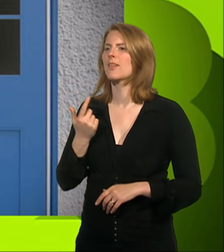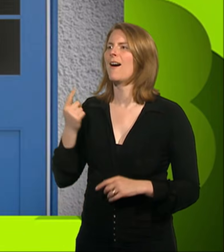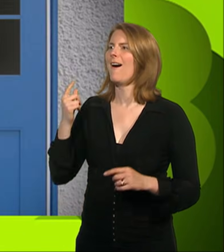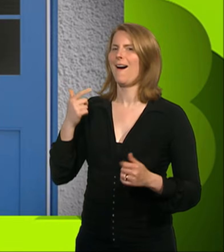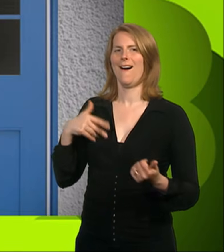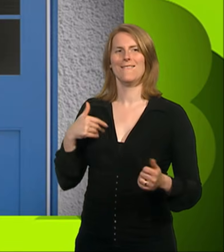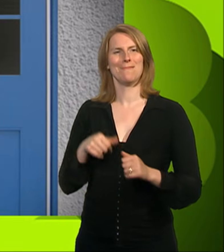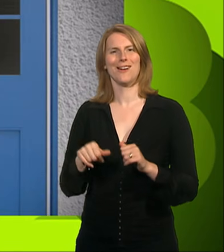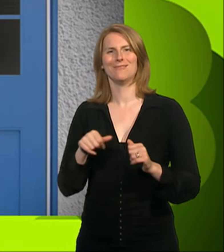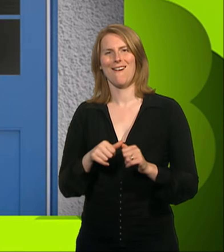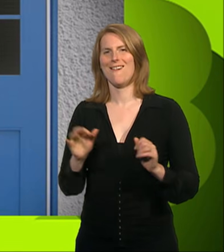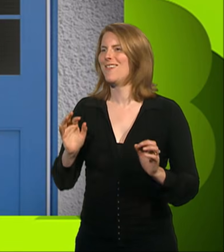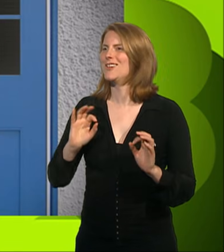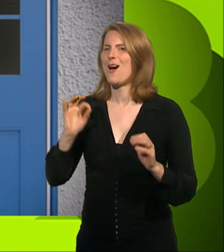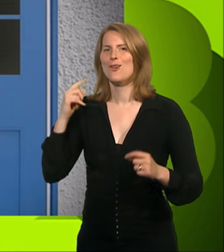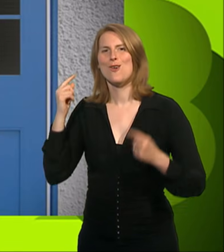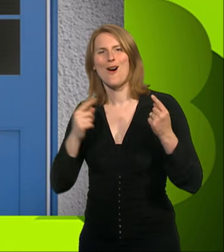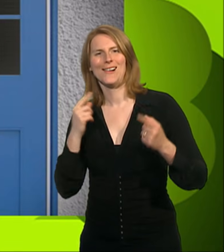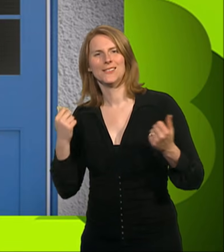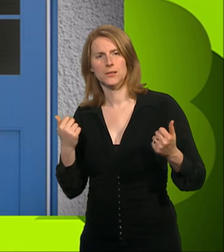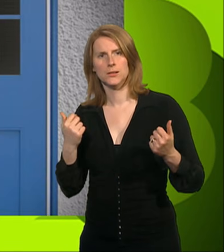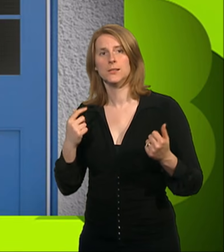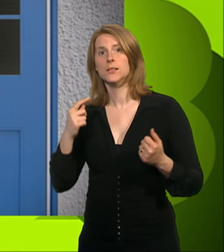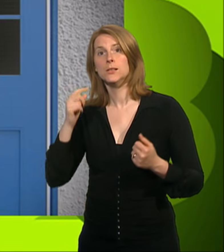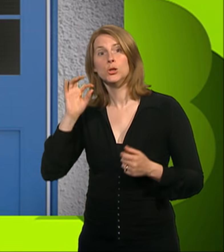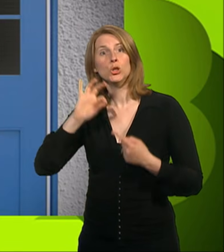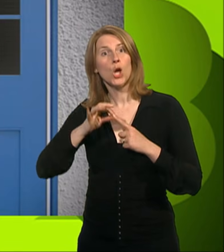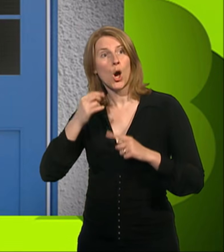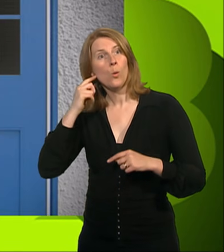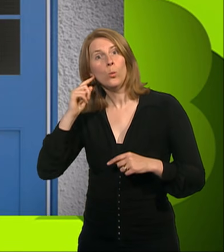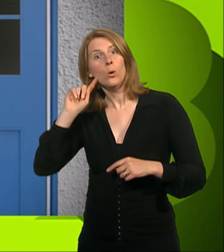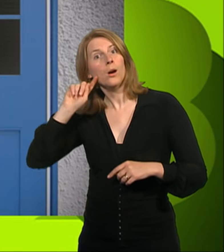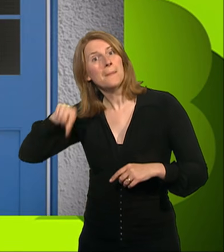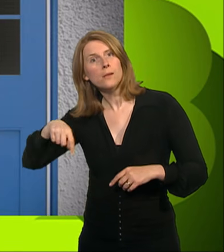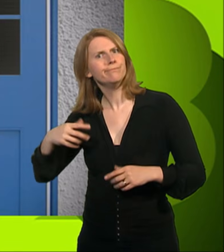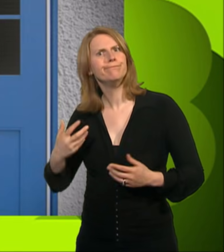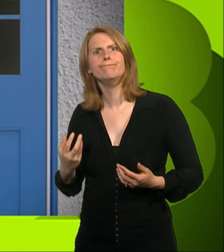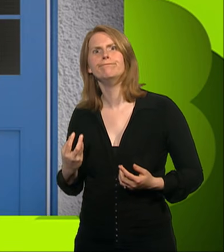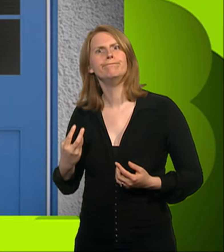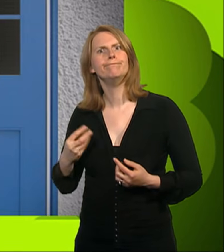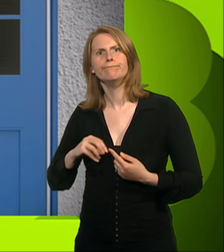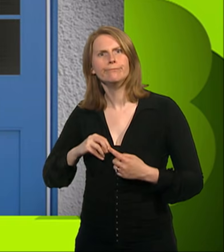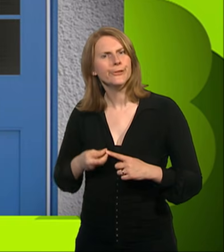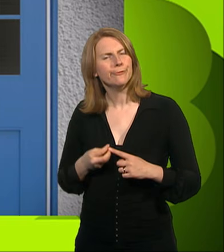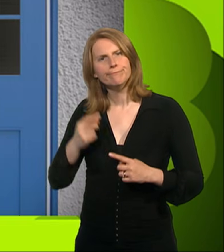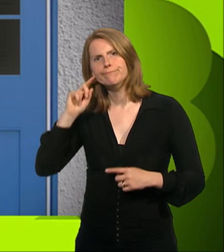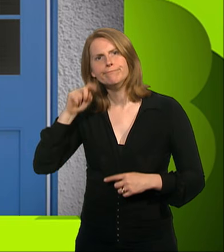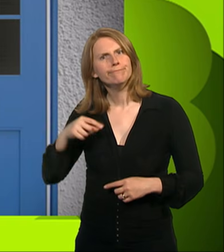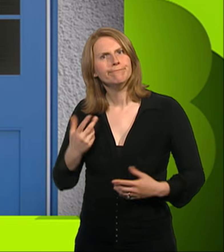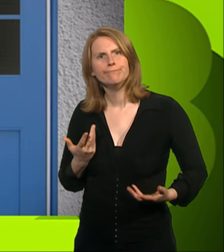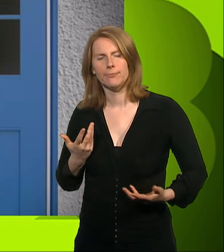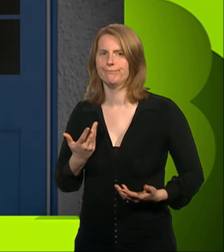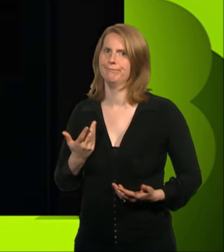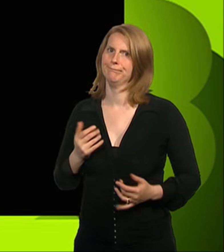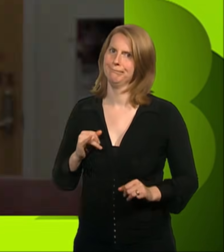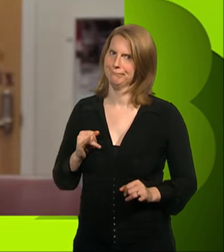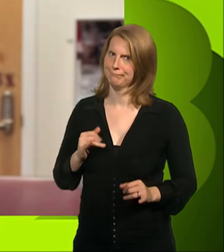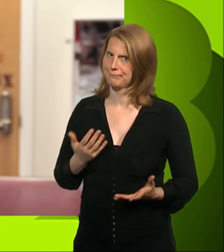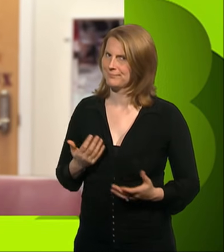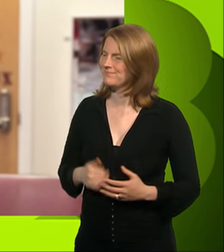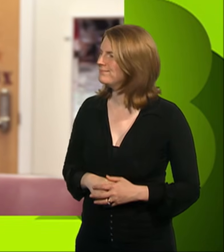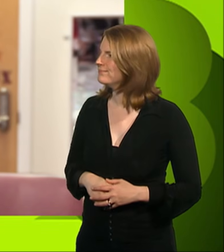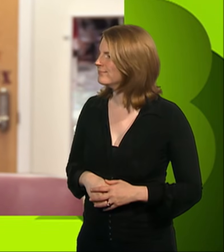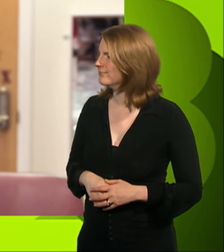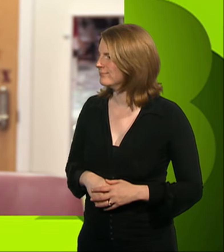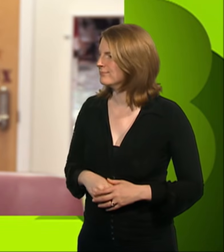in his ear. Job done, no more noise. Only it wouldn't come out, of course. Not the best idea you've ever had, Hassan.